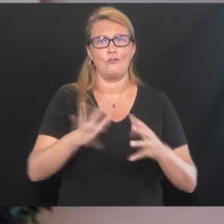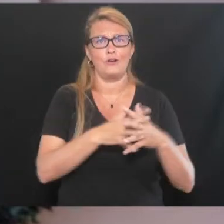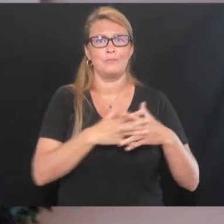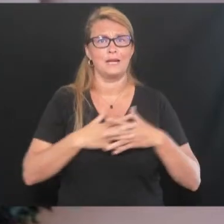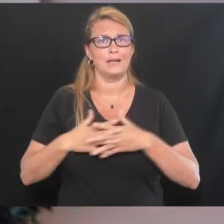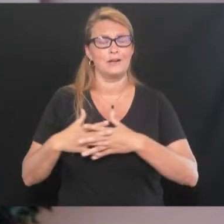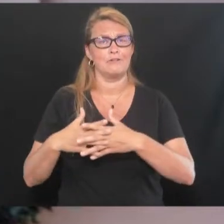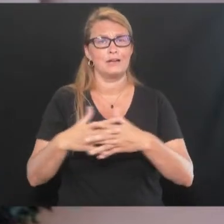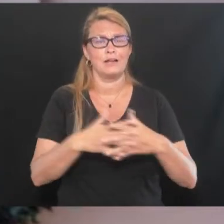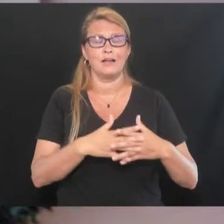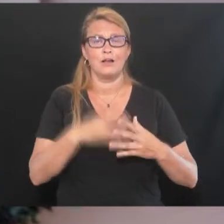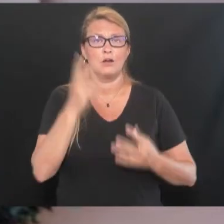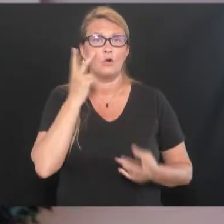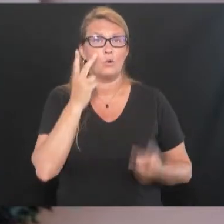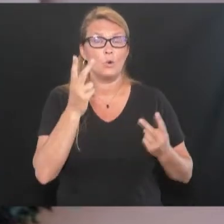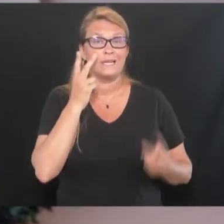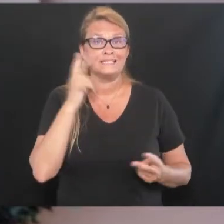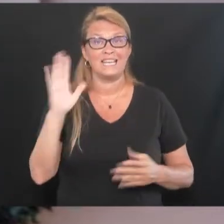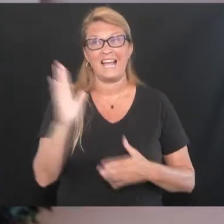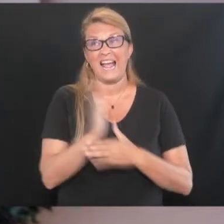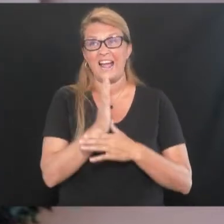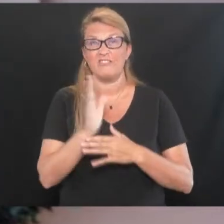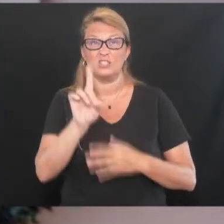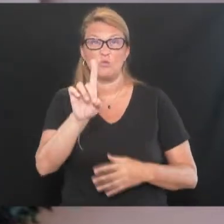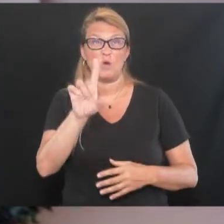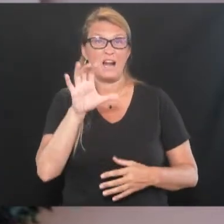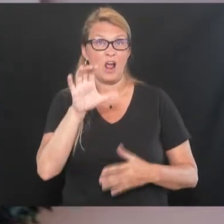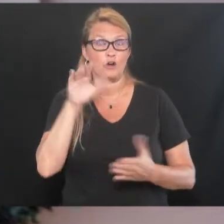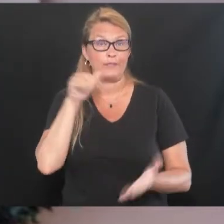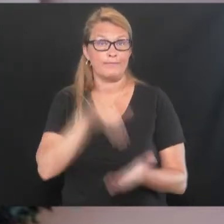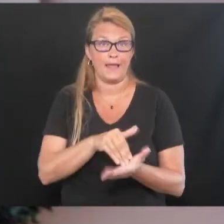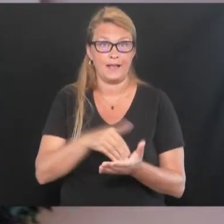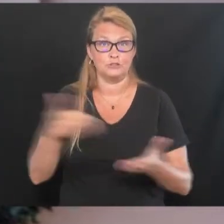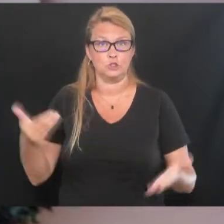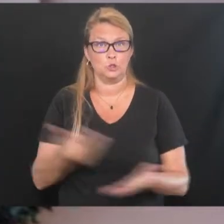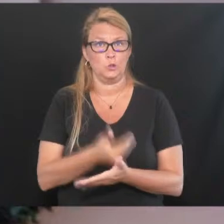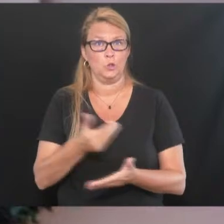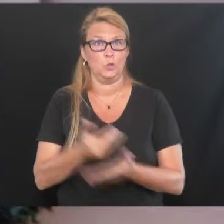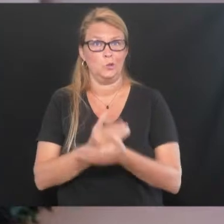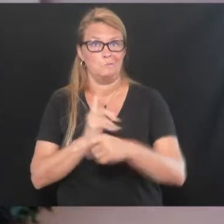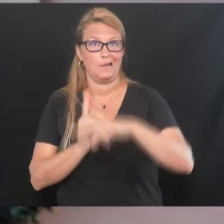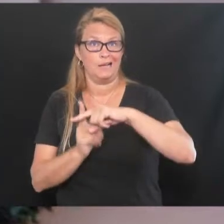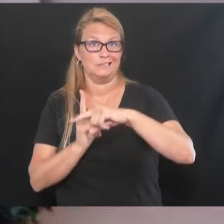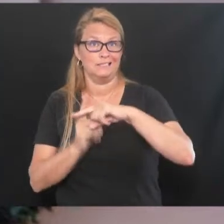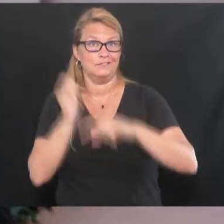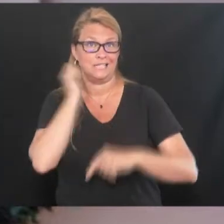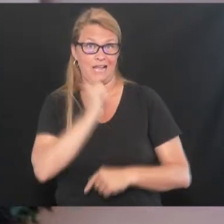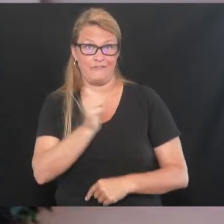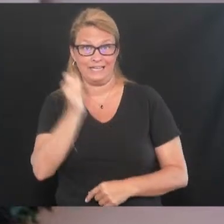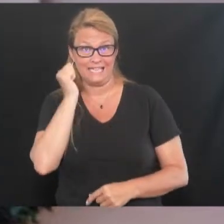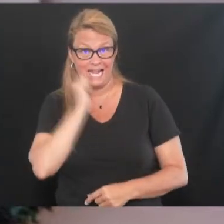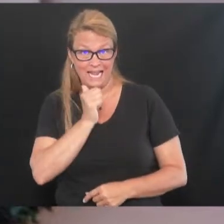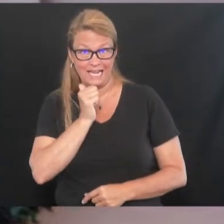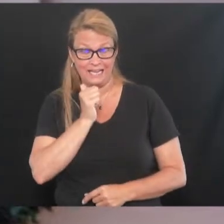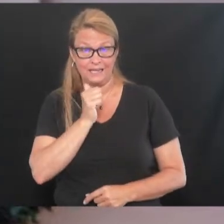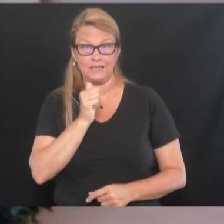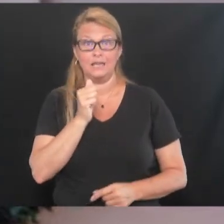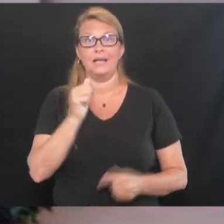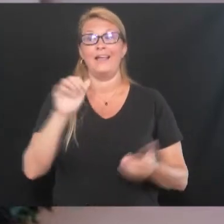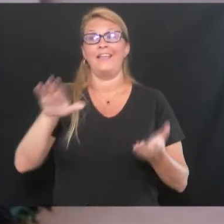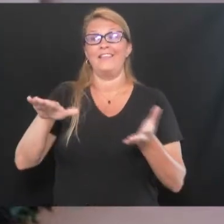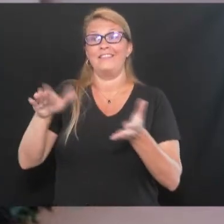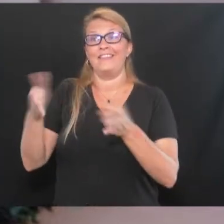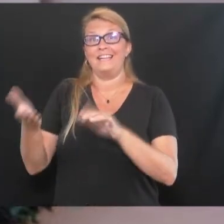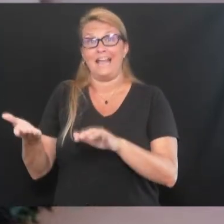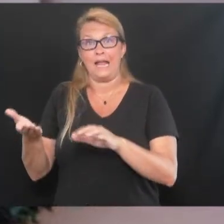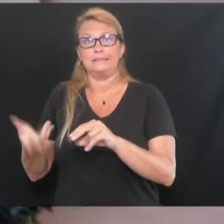still averaging over 100,000 cases, new cases a day of COVID-19. We see that deaths are starting to